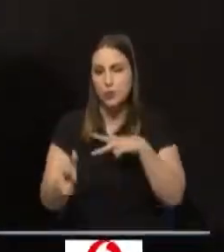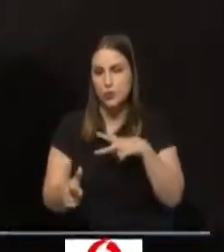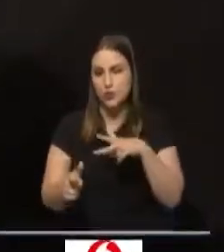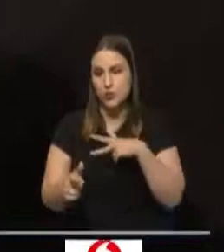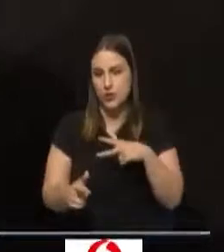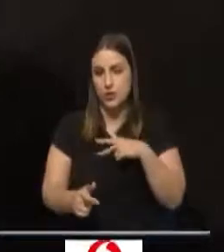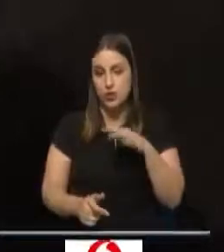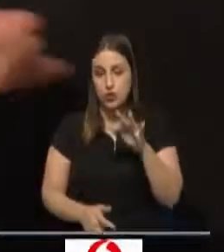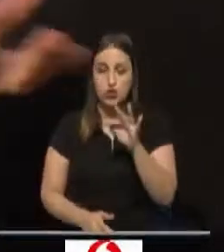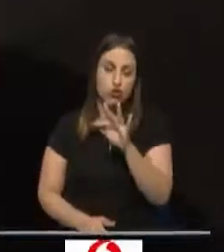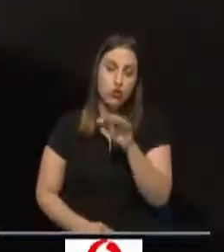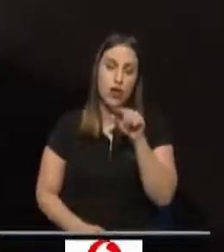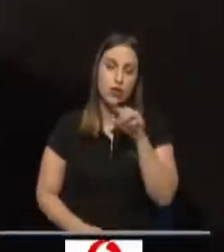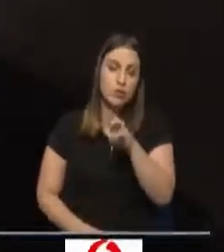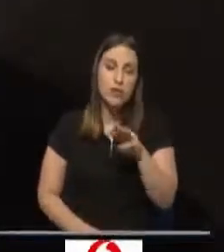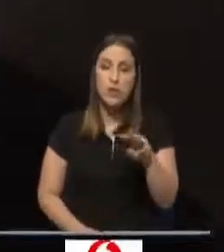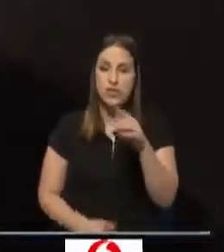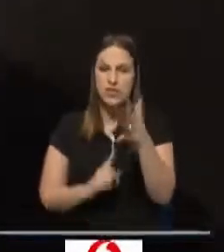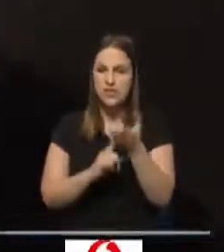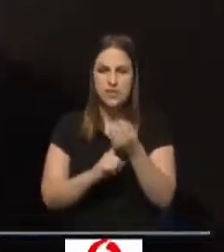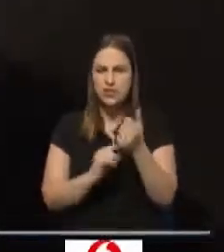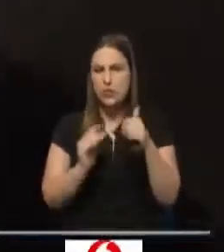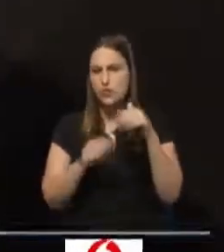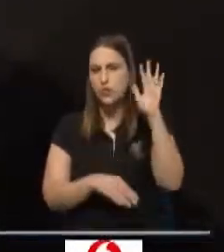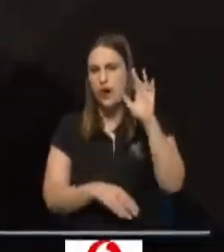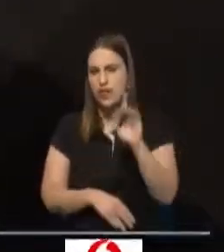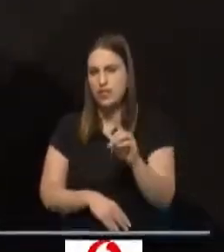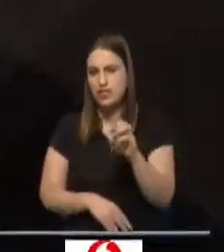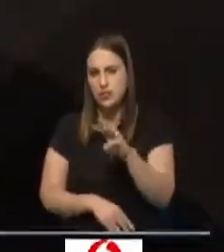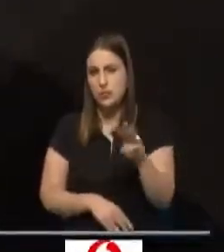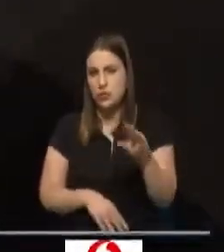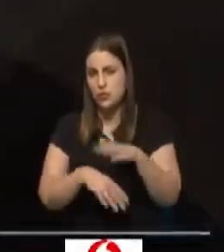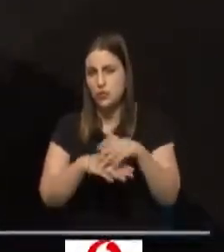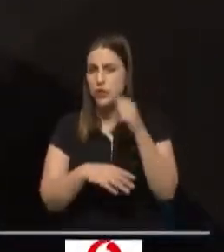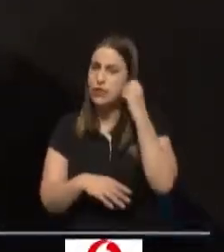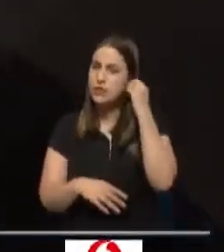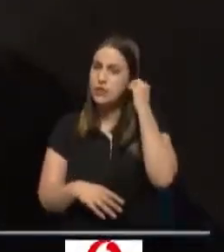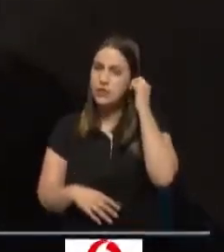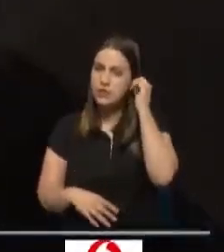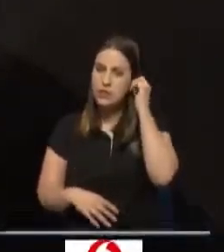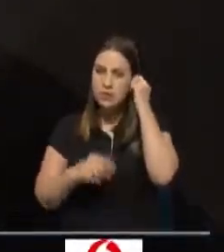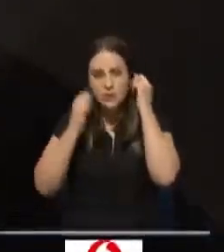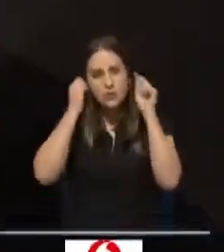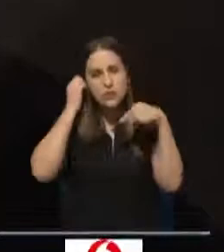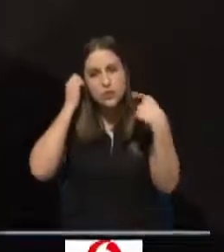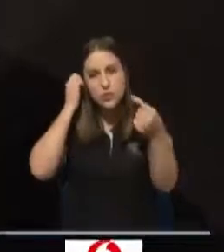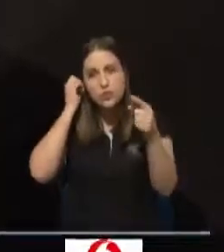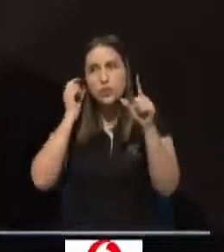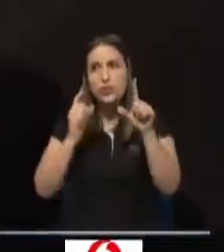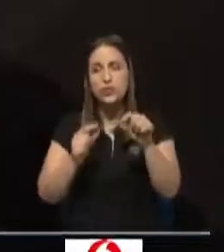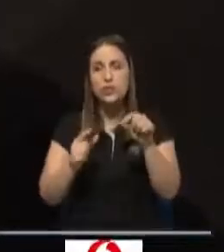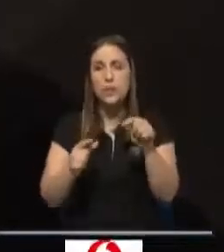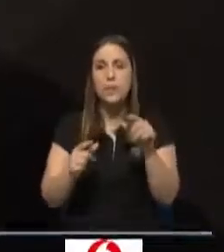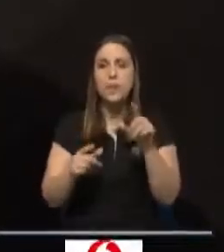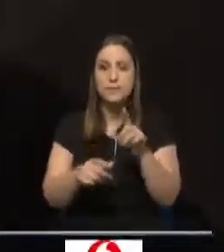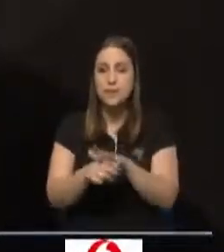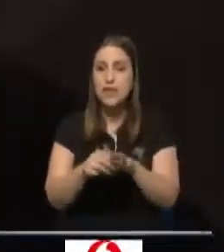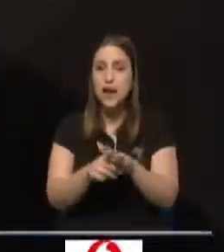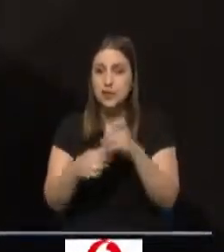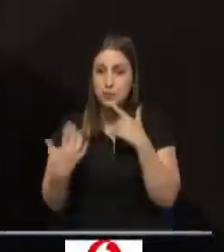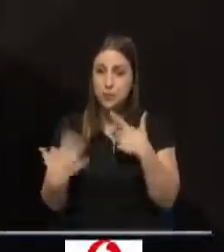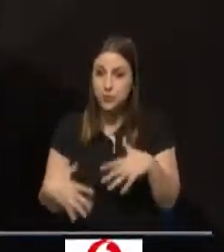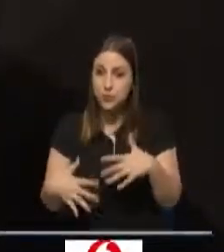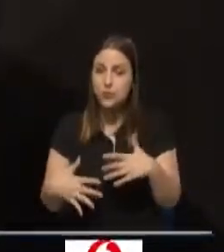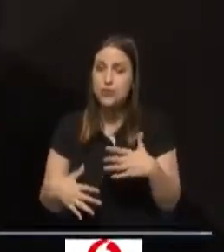because those who were attacked were all the Portuguese, and because indirectly critical sectors